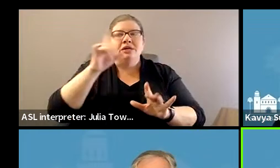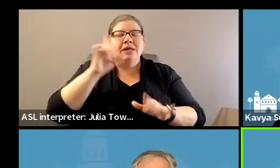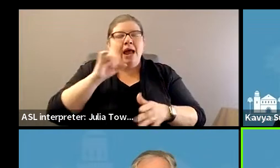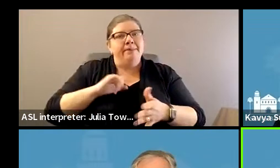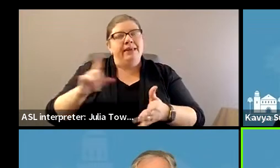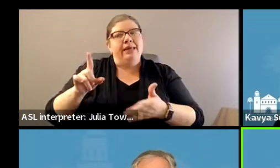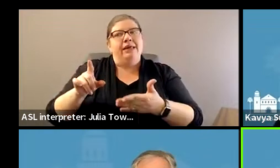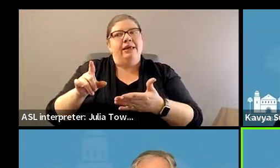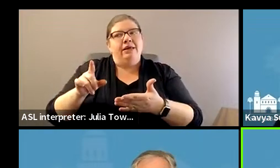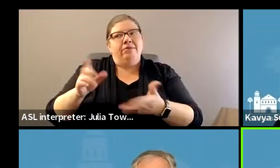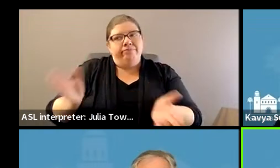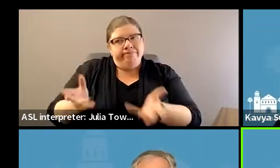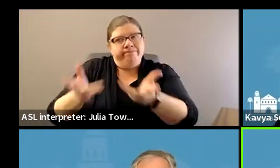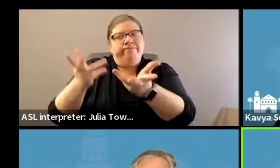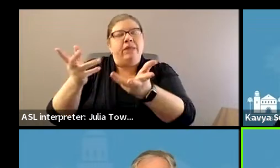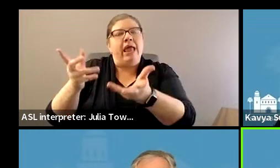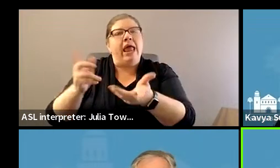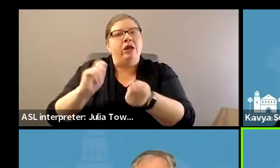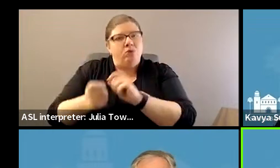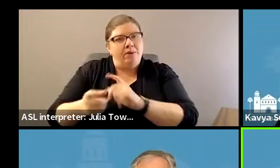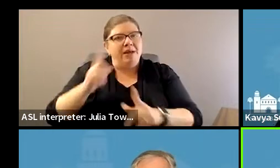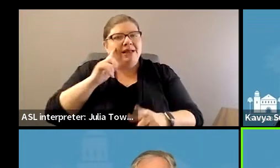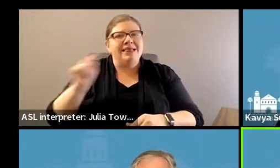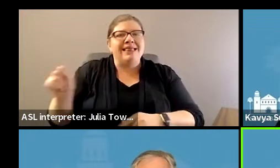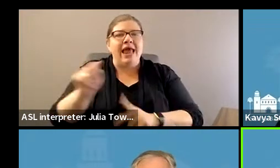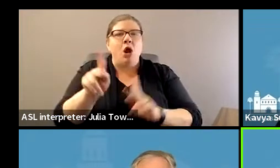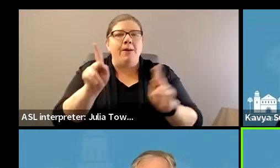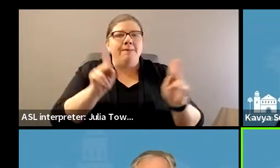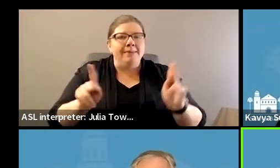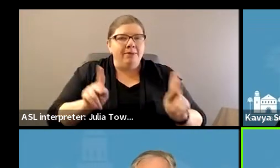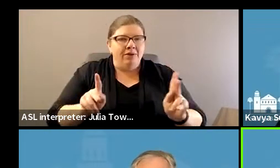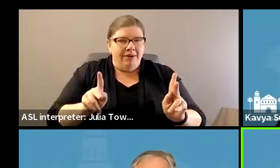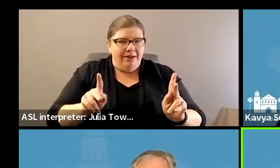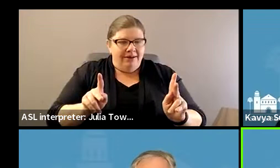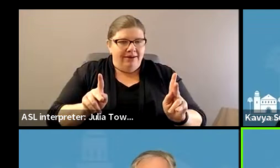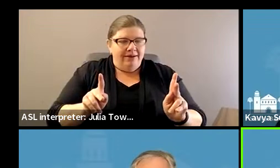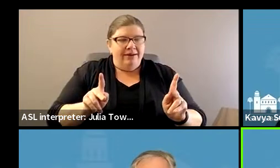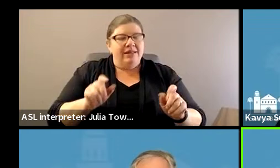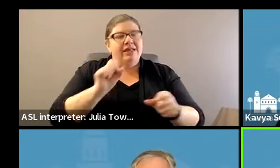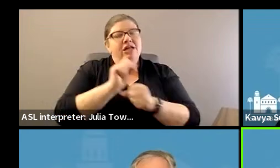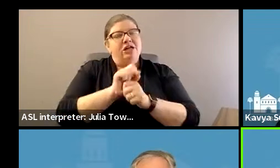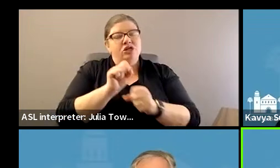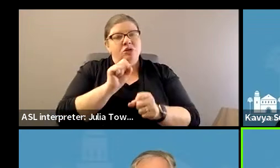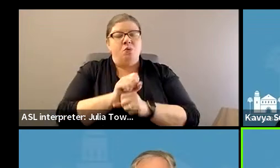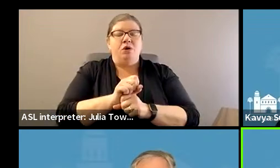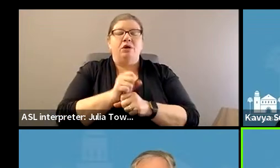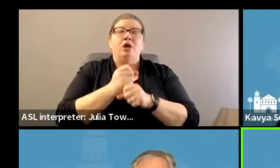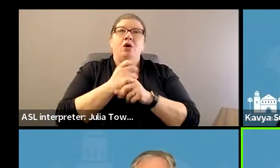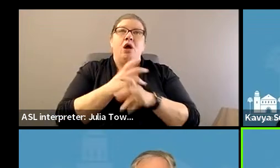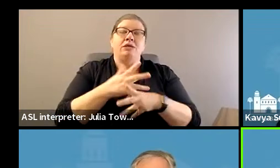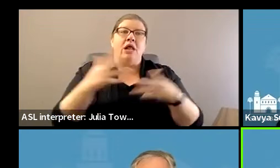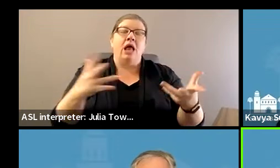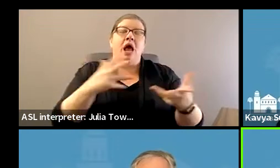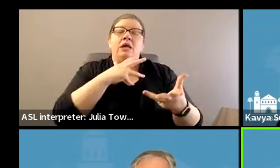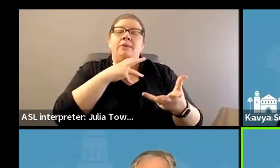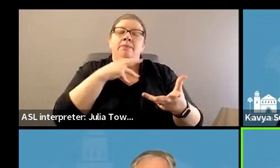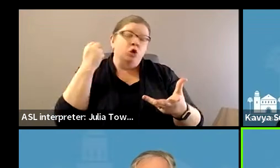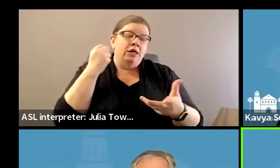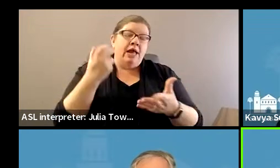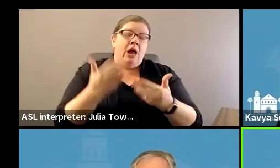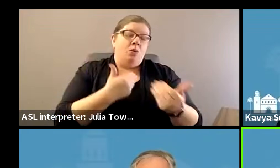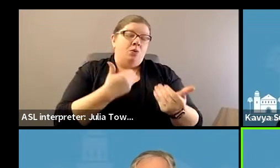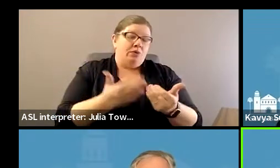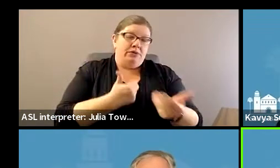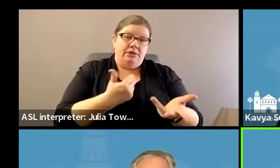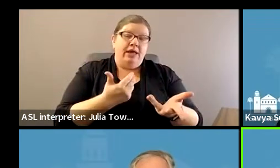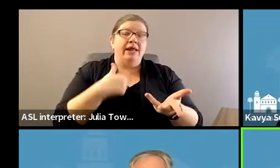that. But they're people, and this is work that does cause quite a bit of burnout.